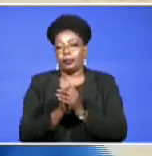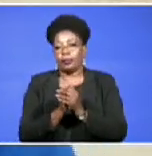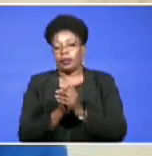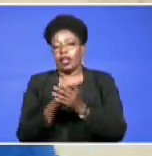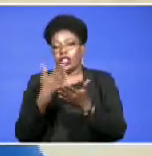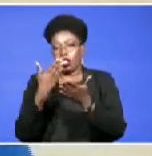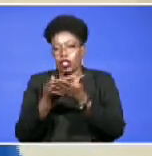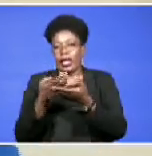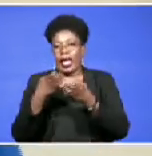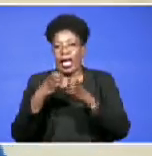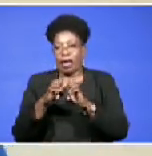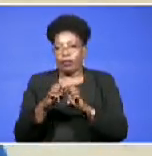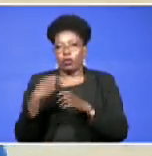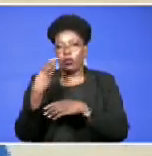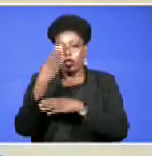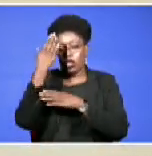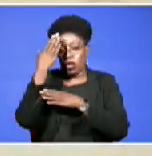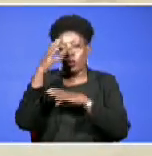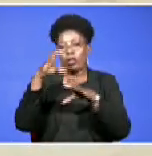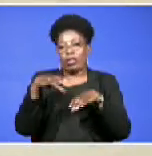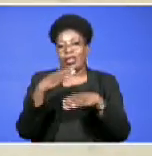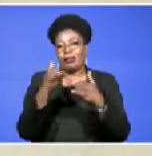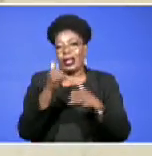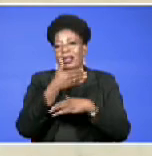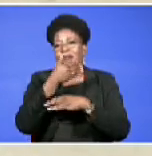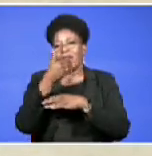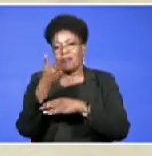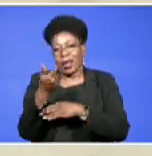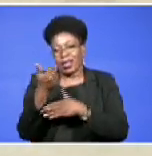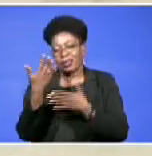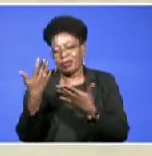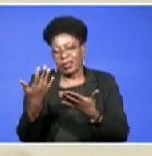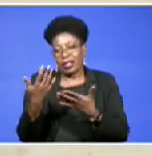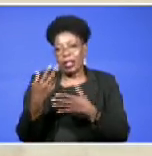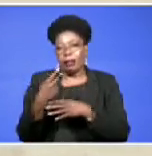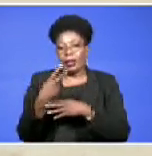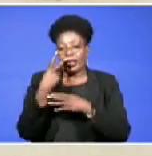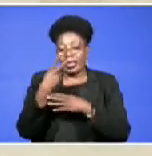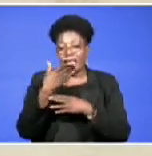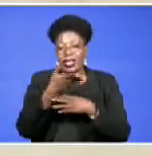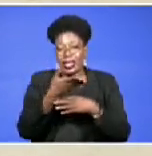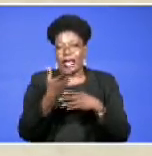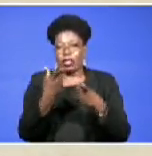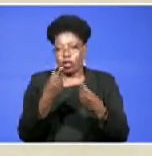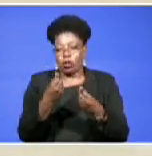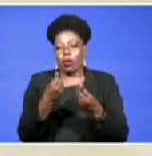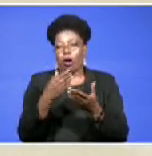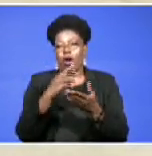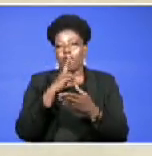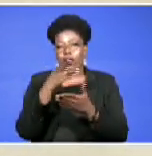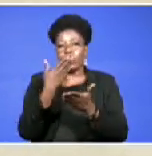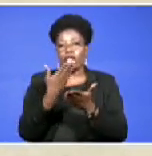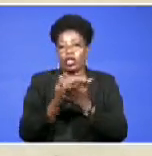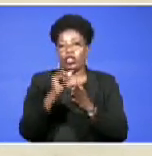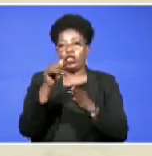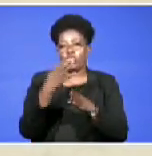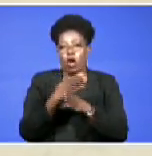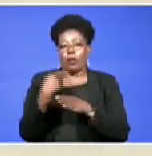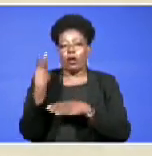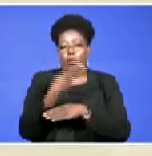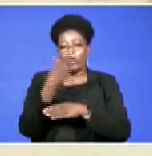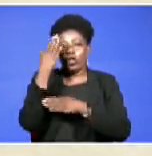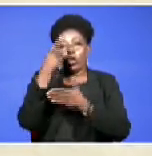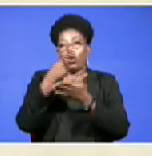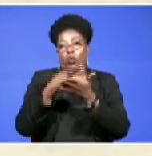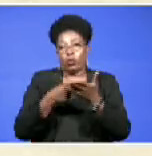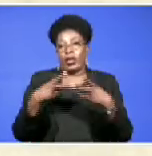effort. We knew we could have played better, but congrats to CR, they did a really good job, and we know for next time what errors we have to